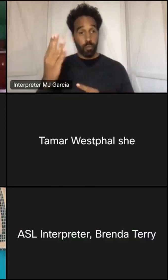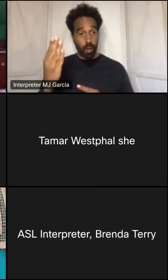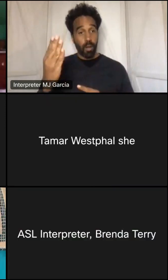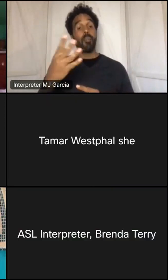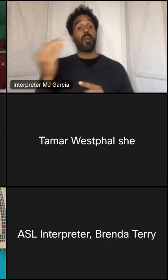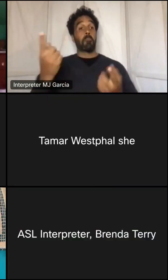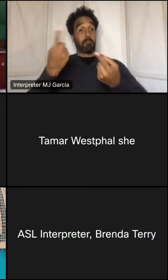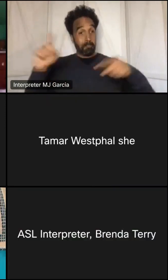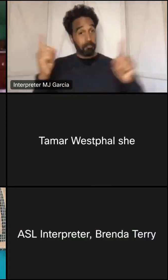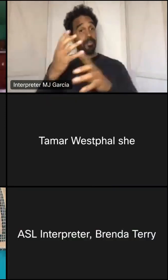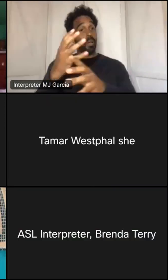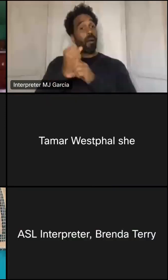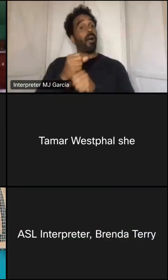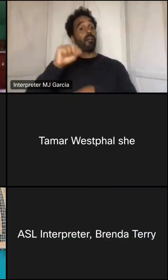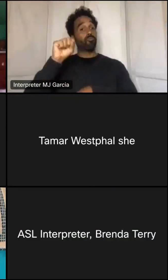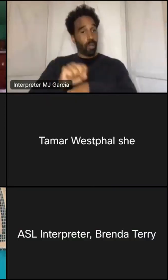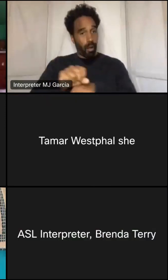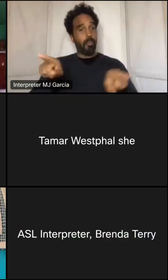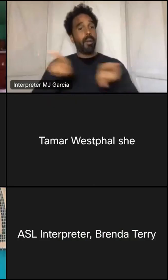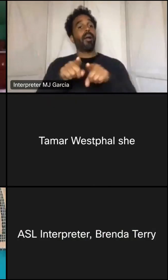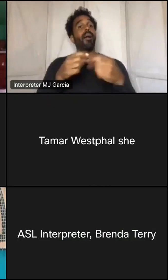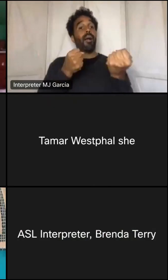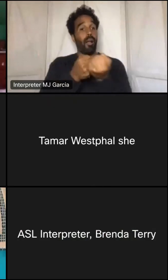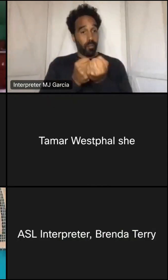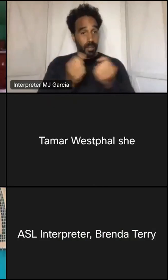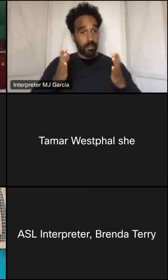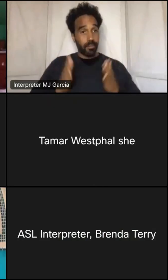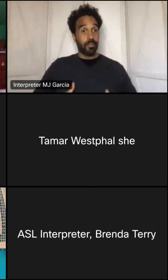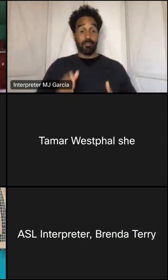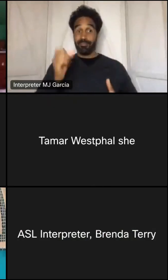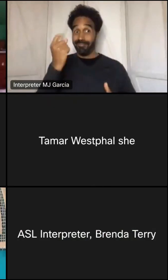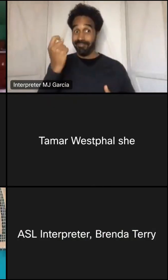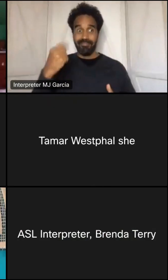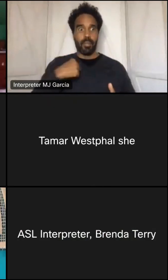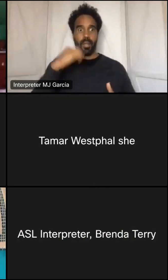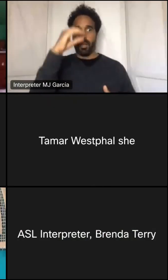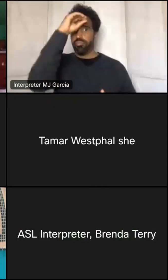job, and I had no idea what I was doing, right?